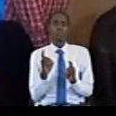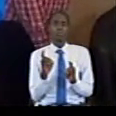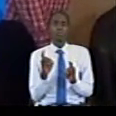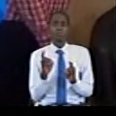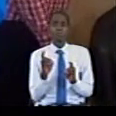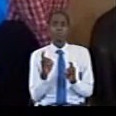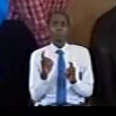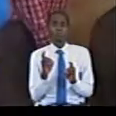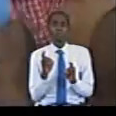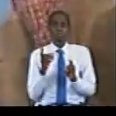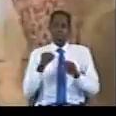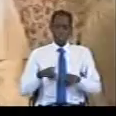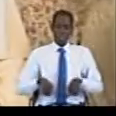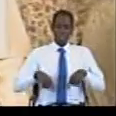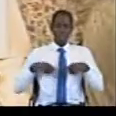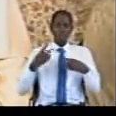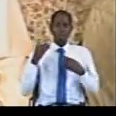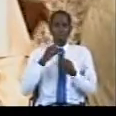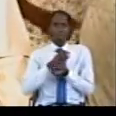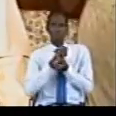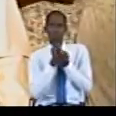Their lives were turned around.